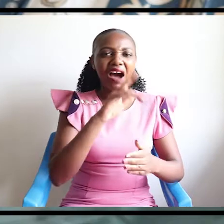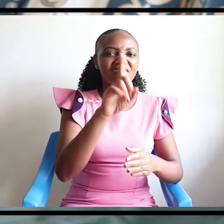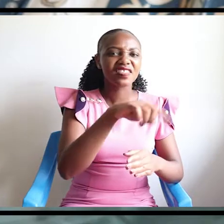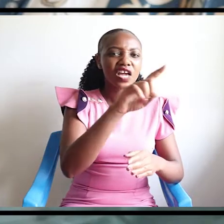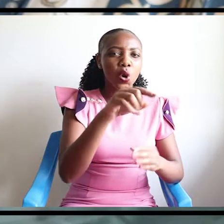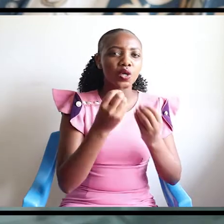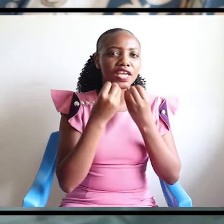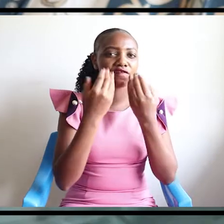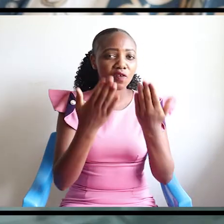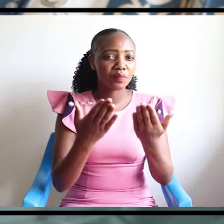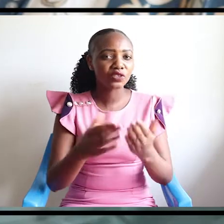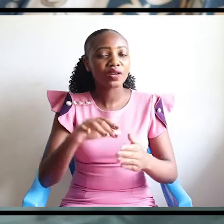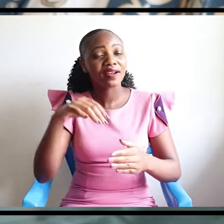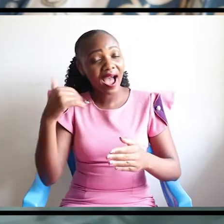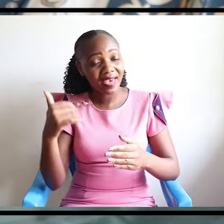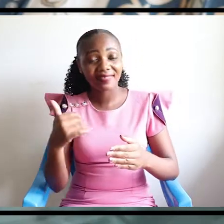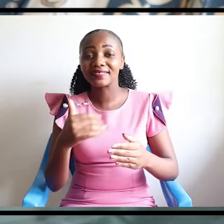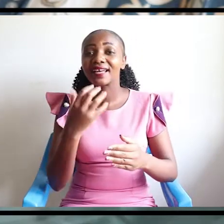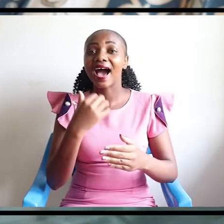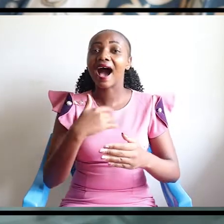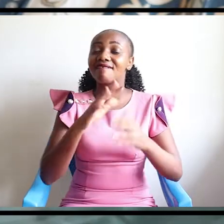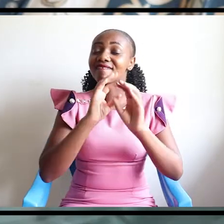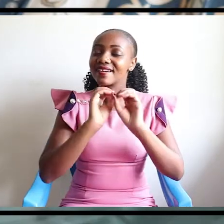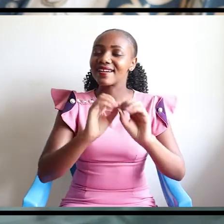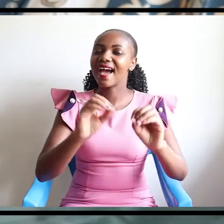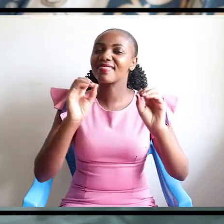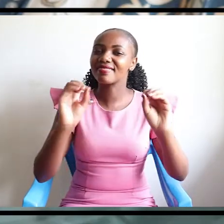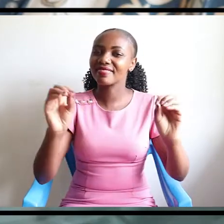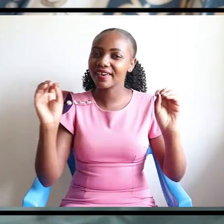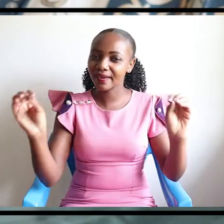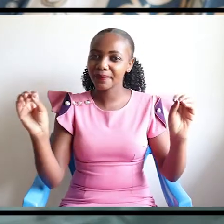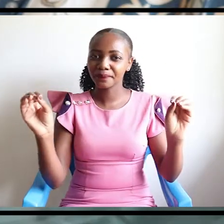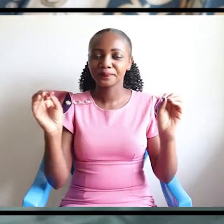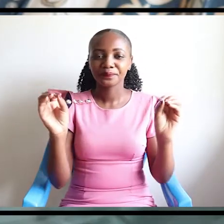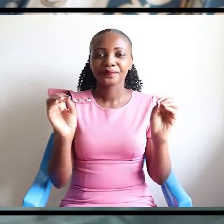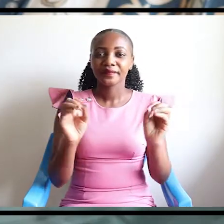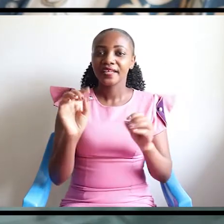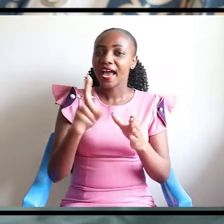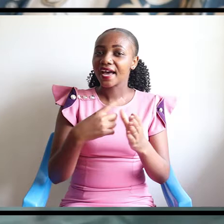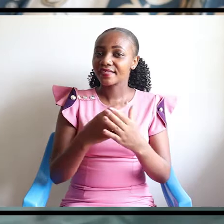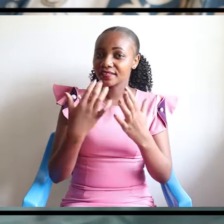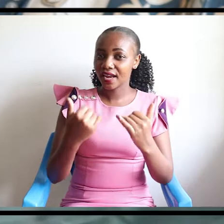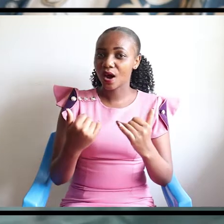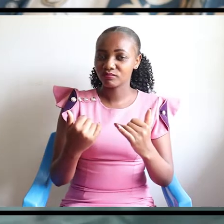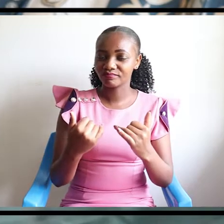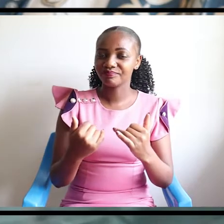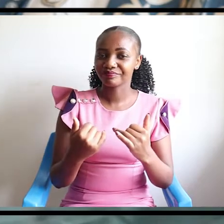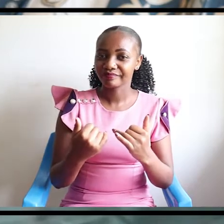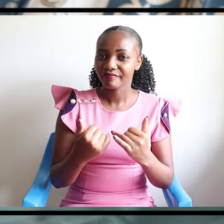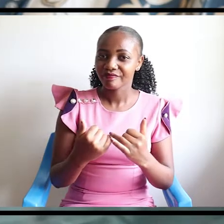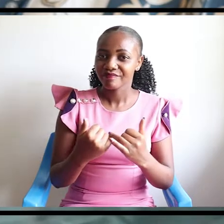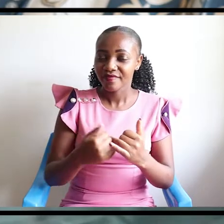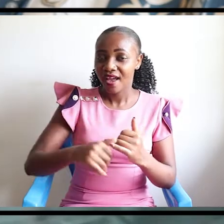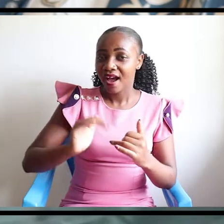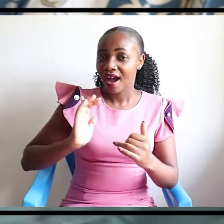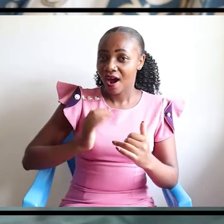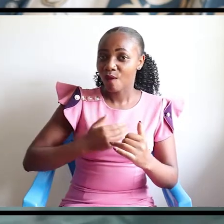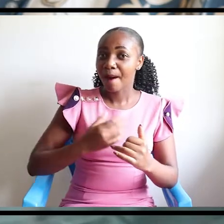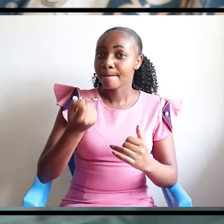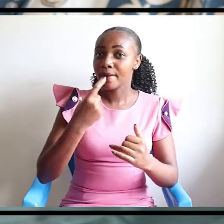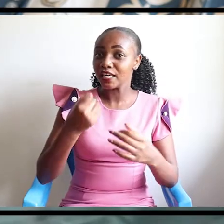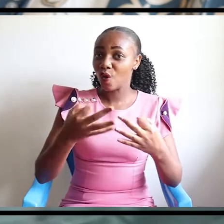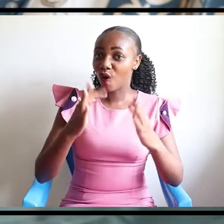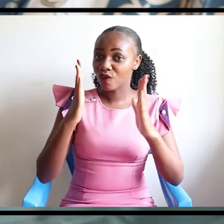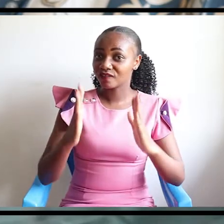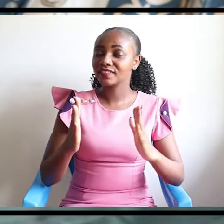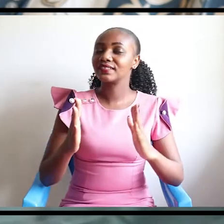information, some have no clue of where to start when we talk about family planning. And with me is Rhoda, who will walk with